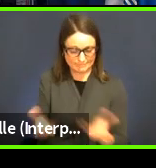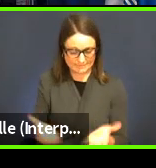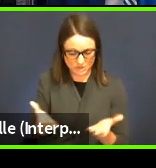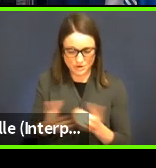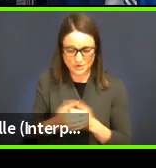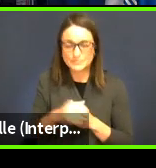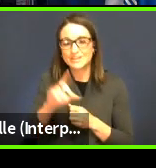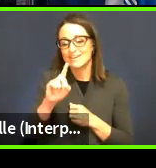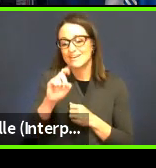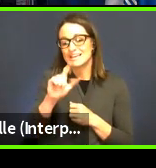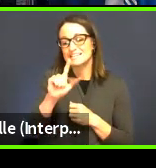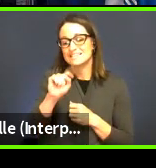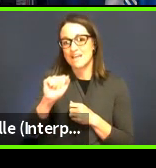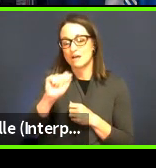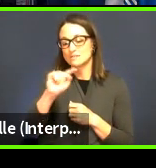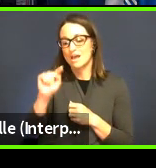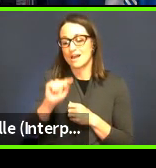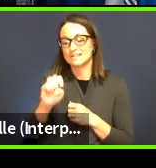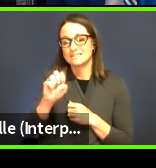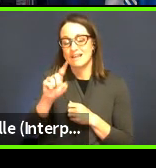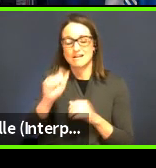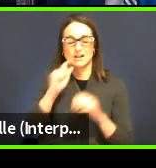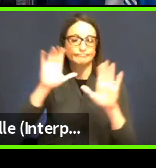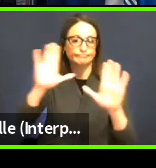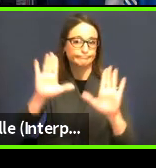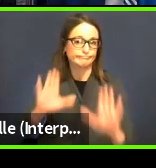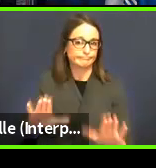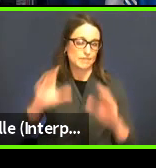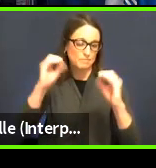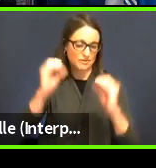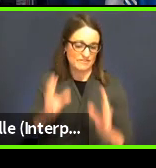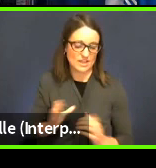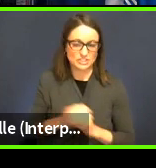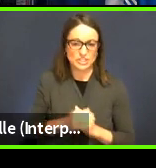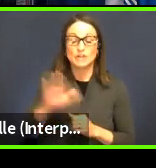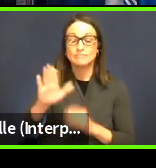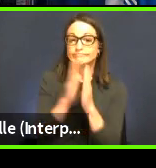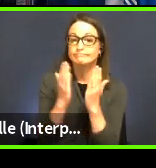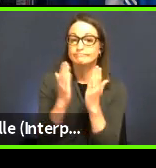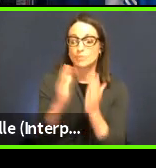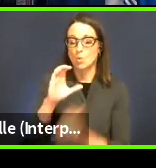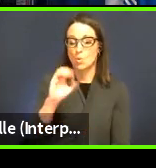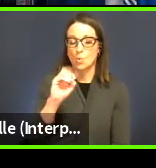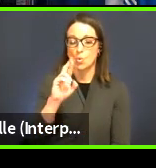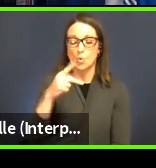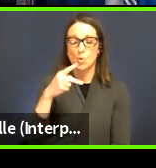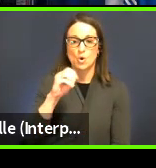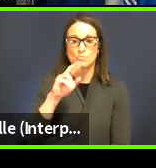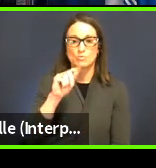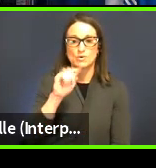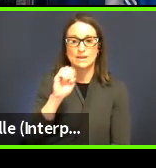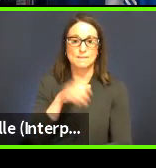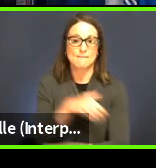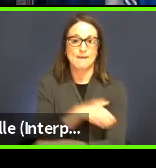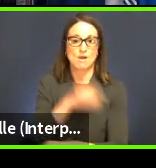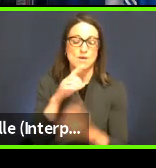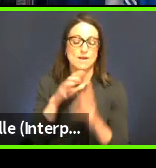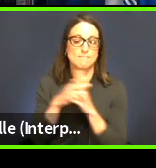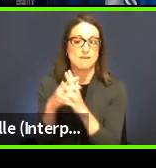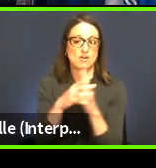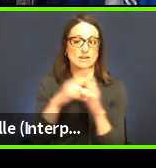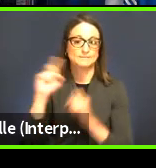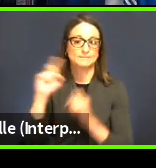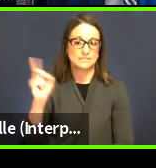Zeta's Outstanding Professor Award. His book, Corporate Power, American Democracy and the Automobile Industry, won the